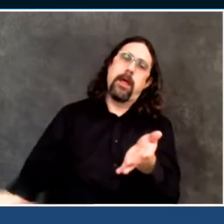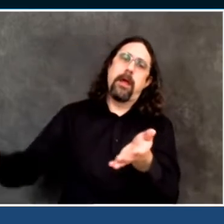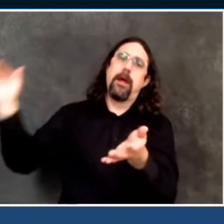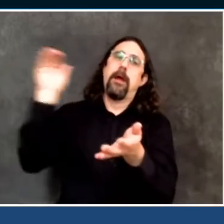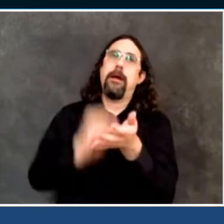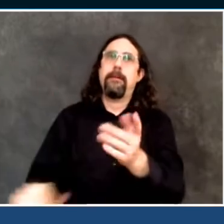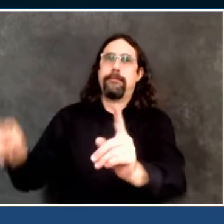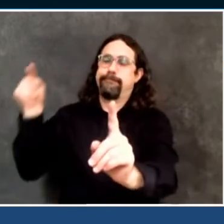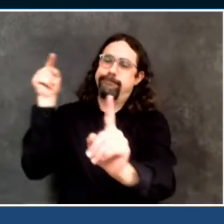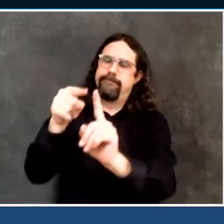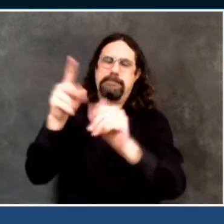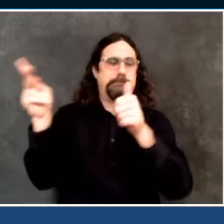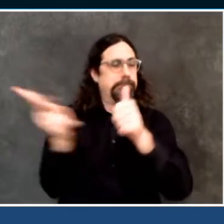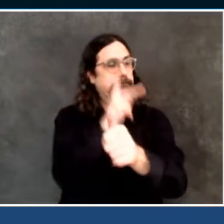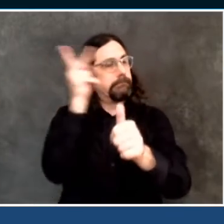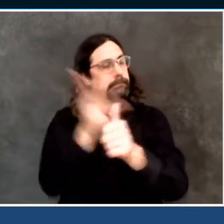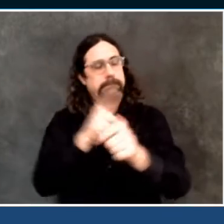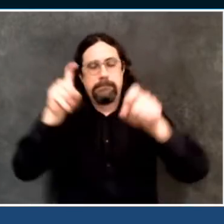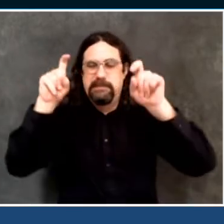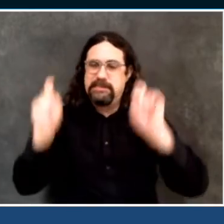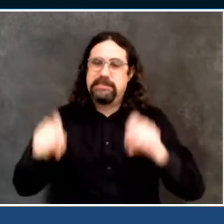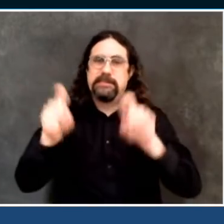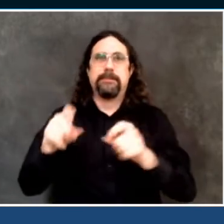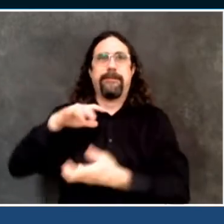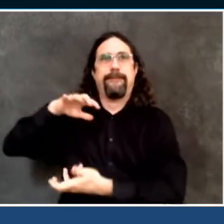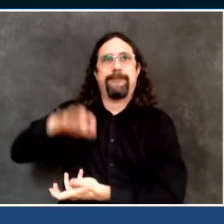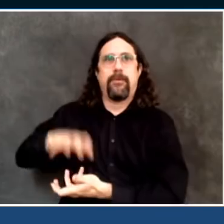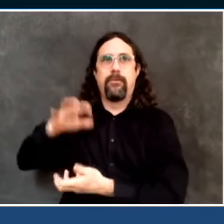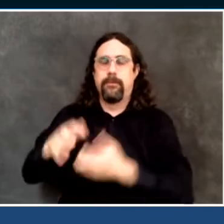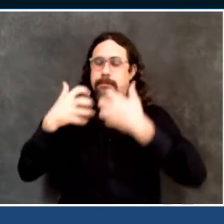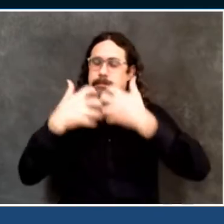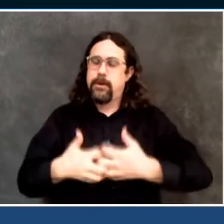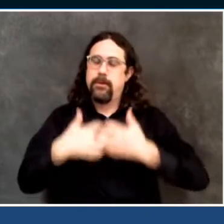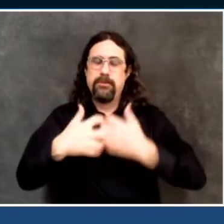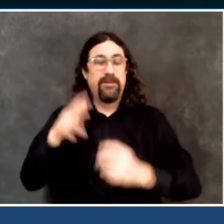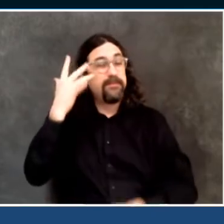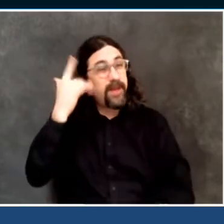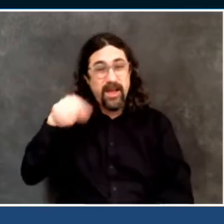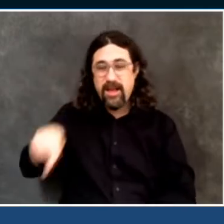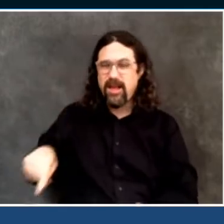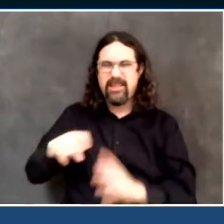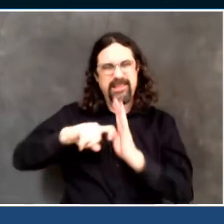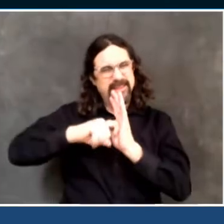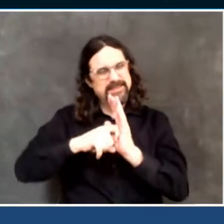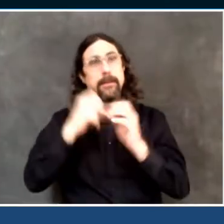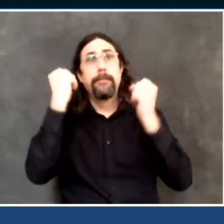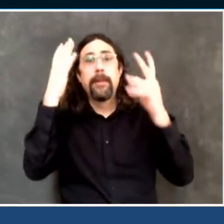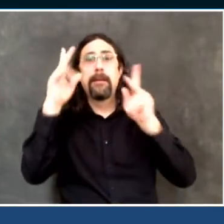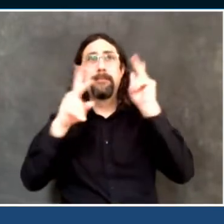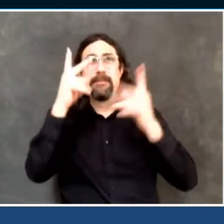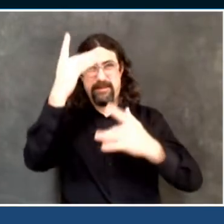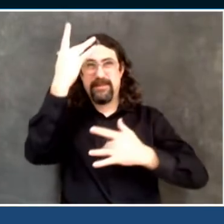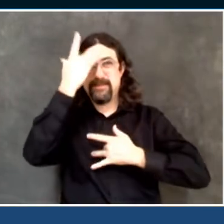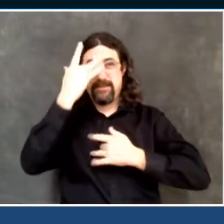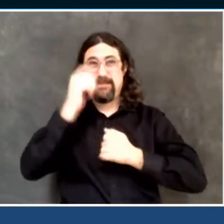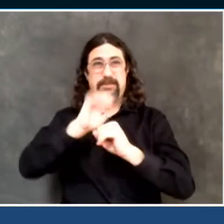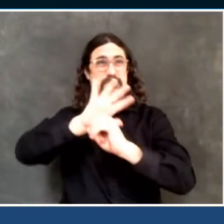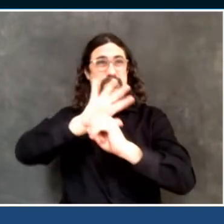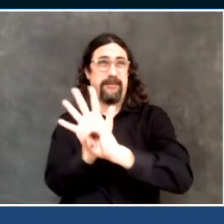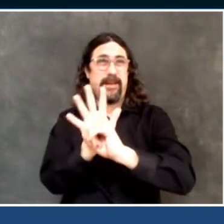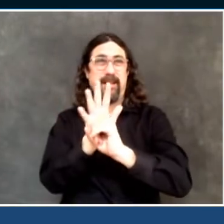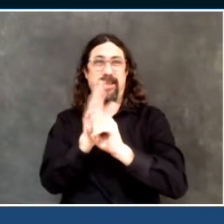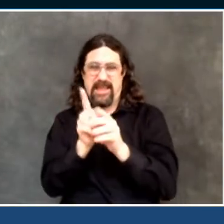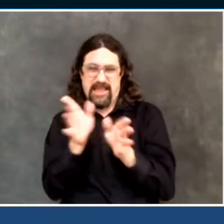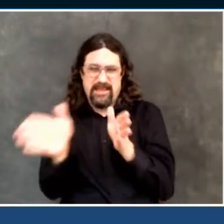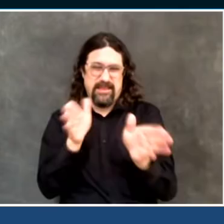their life, and a ventilator can save their life, help them keep breathing, help the doctors and nurses see them through. The question until very, very